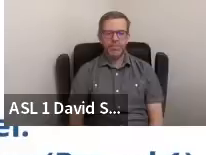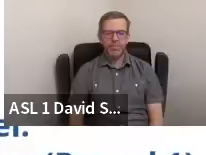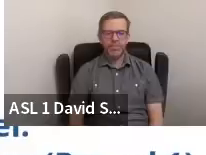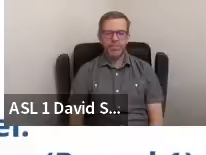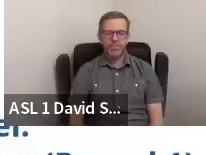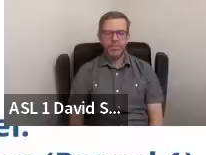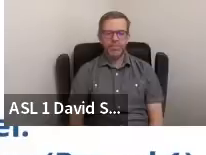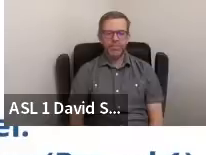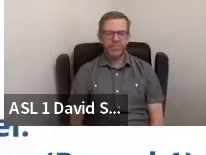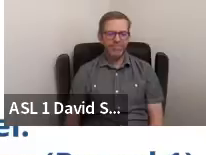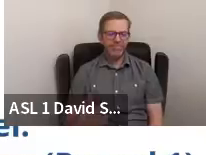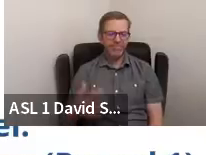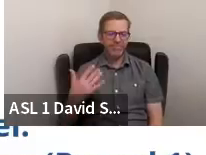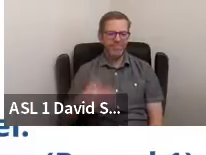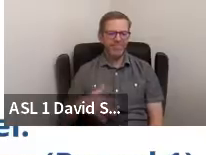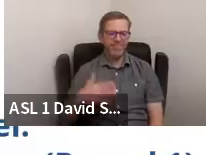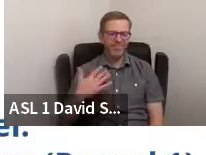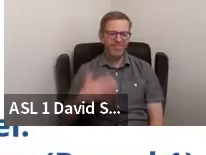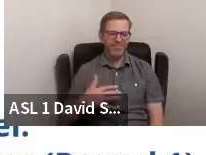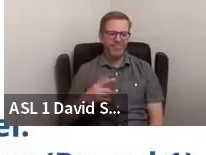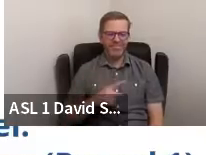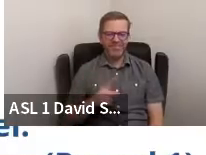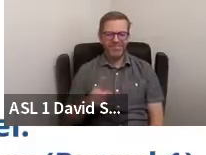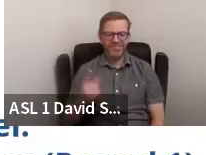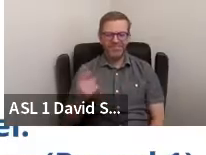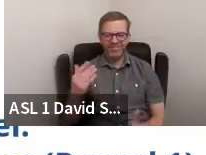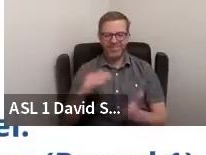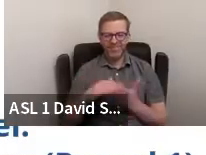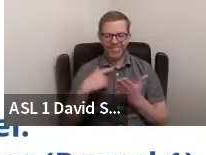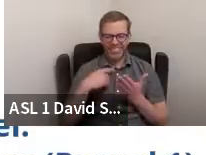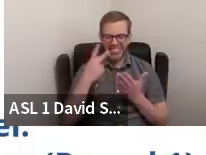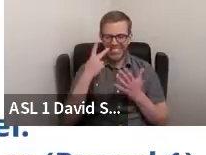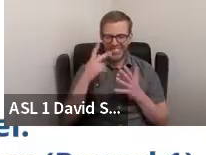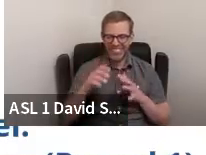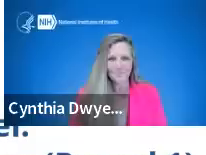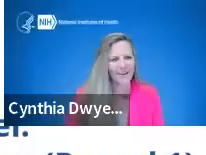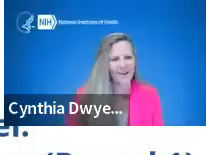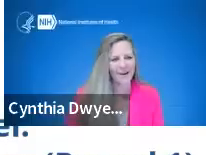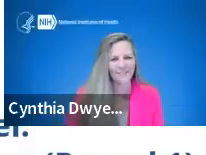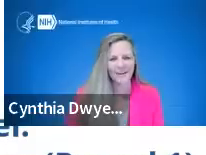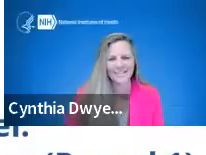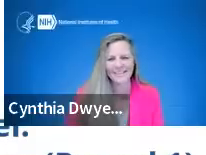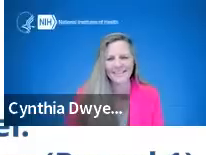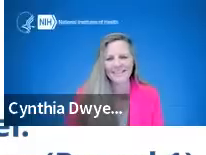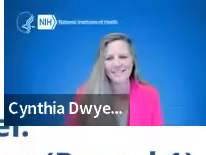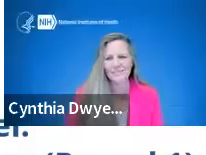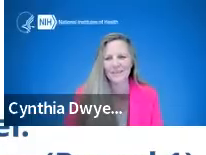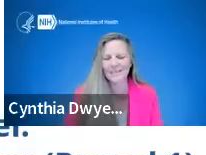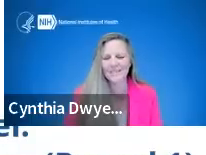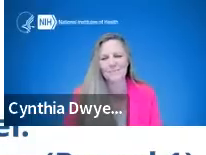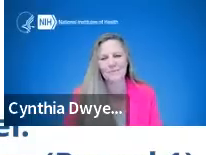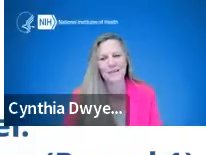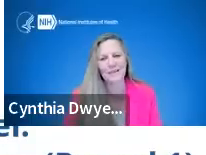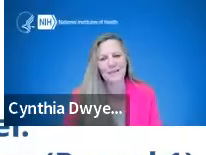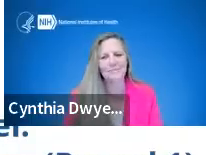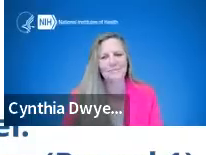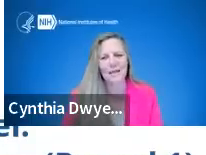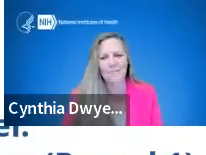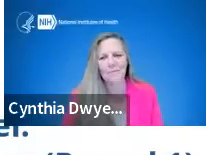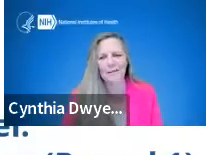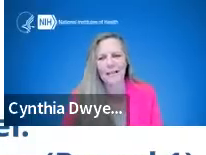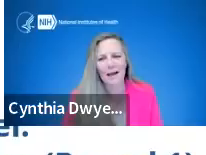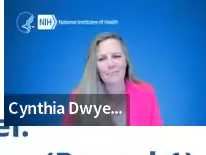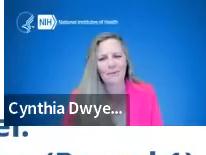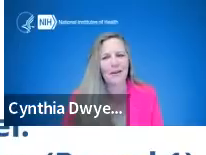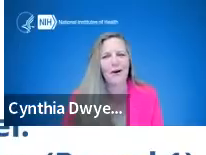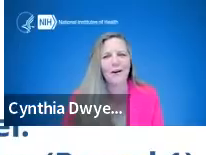Oh, wow. Look, there you are again. I see our audiences, all of our attendees. We've got some good thumbs